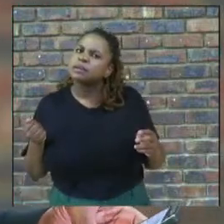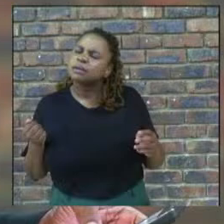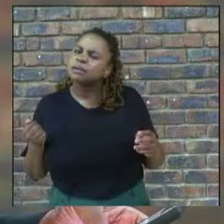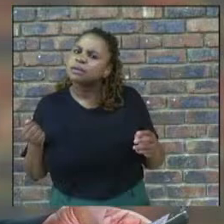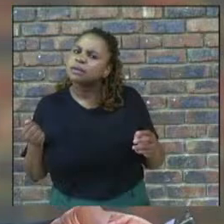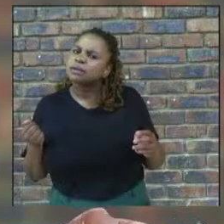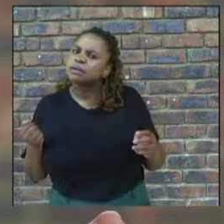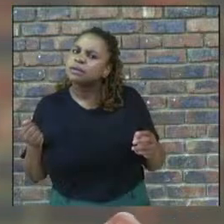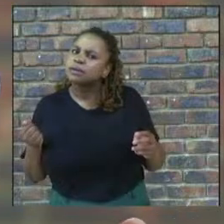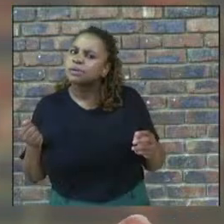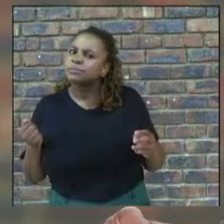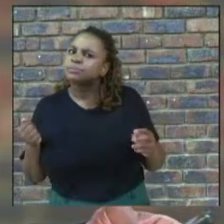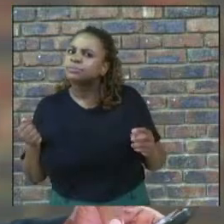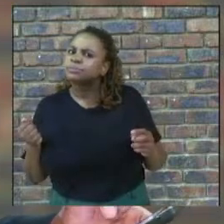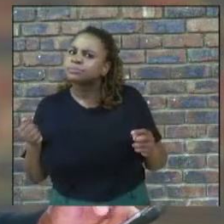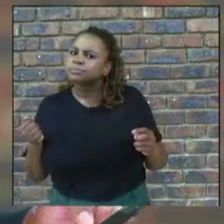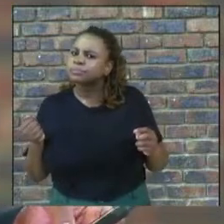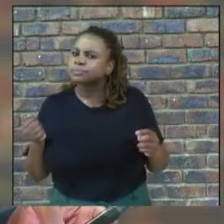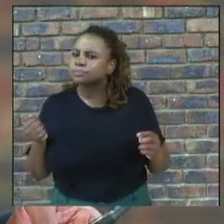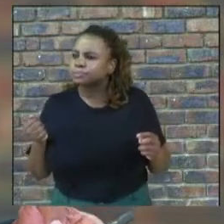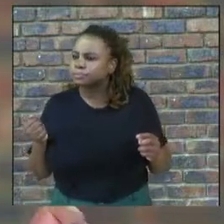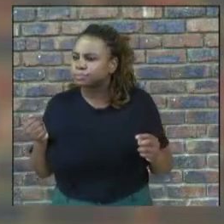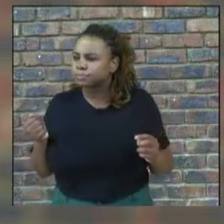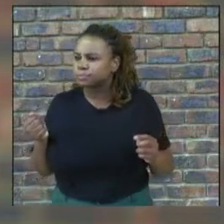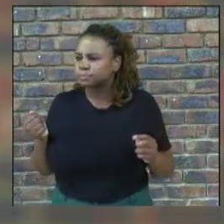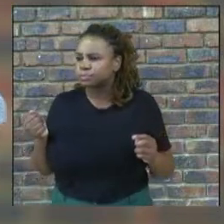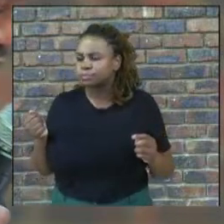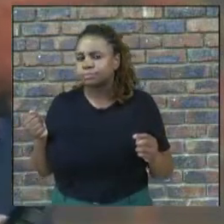give them a number, Chair. We've got